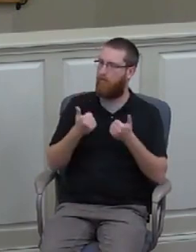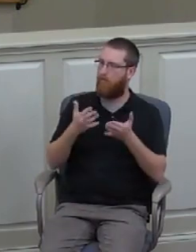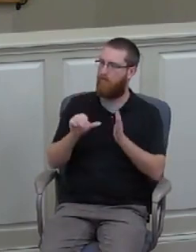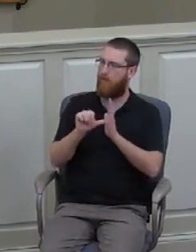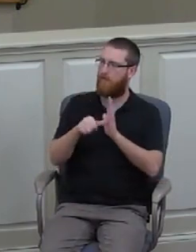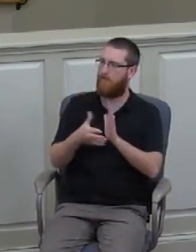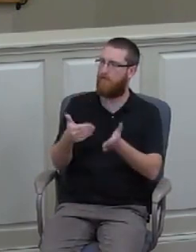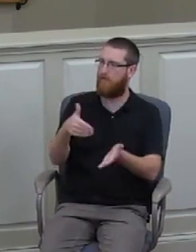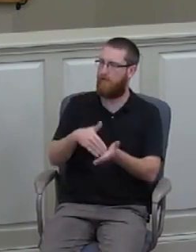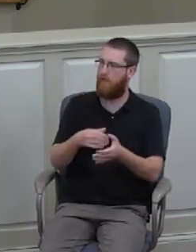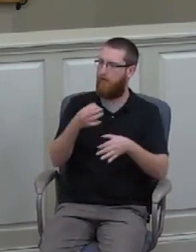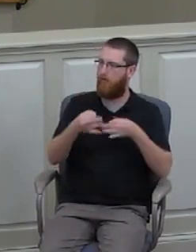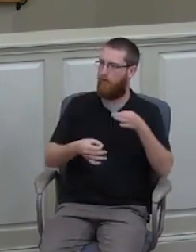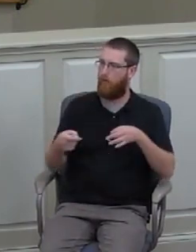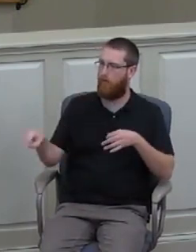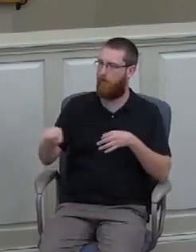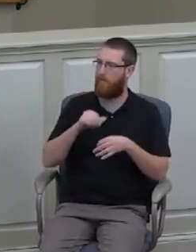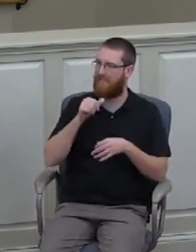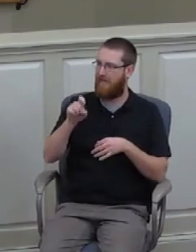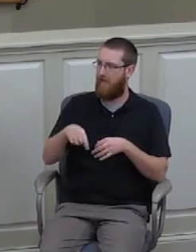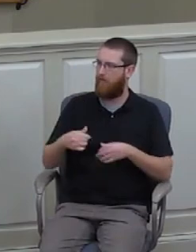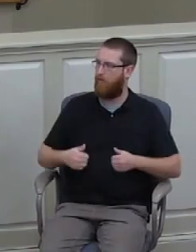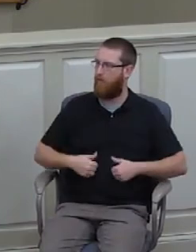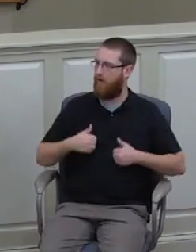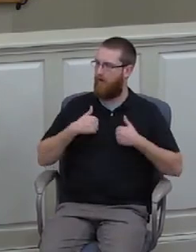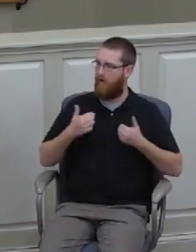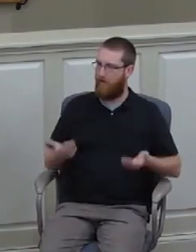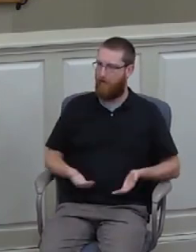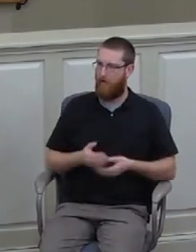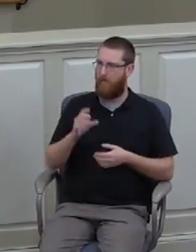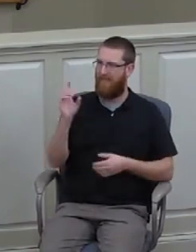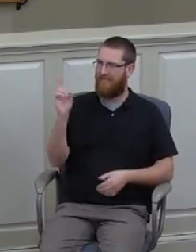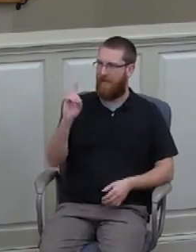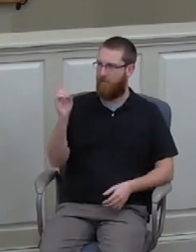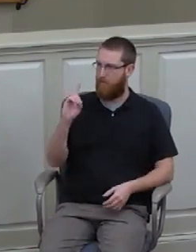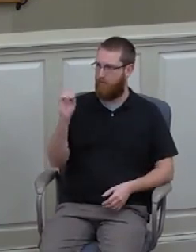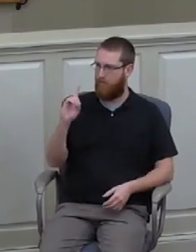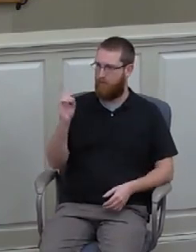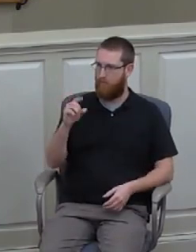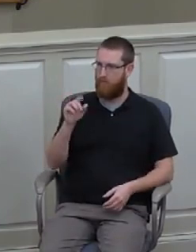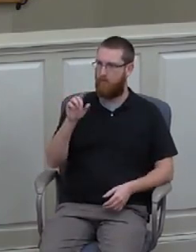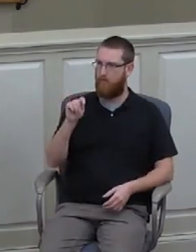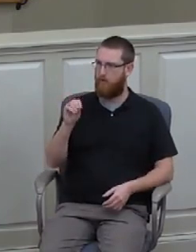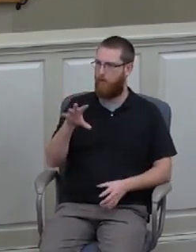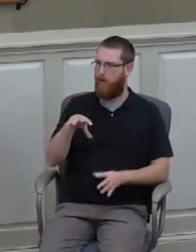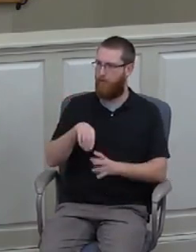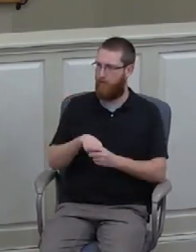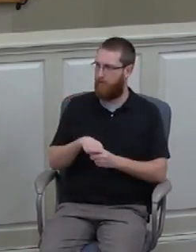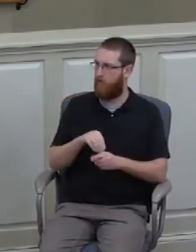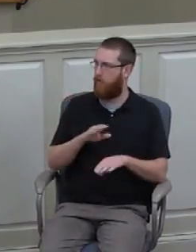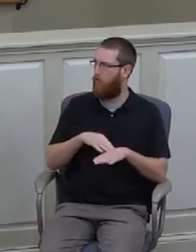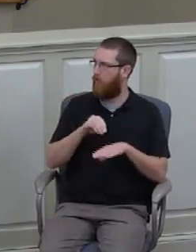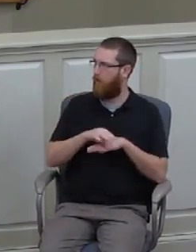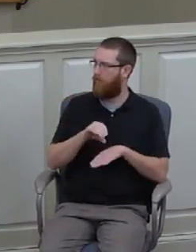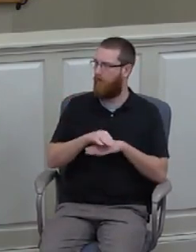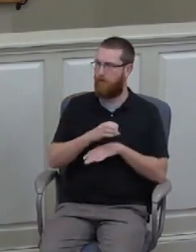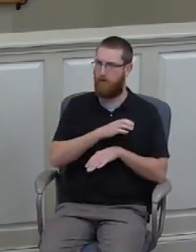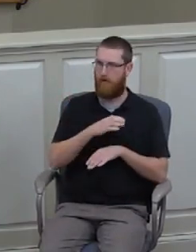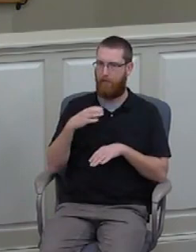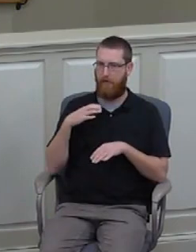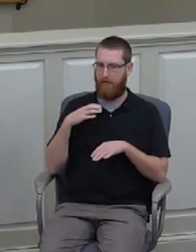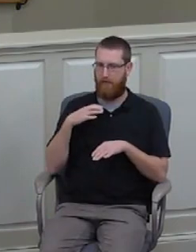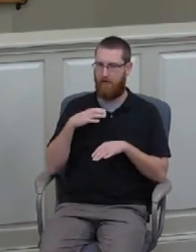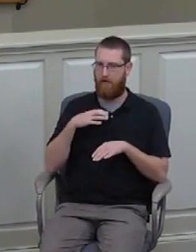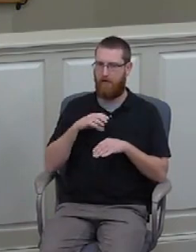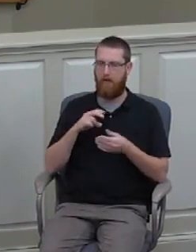to the court that you did not have to be a resident of the city of Danville to participate on the advisory committee. So